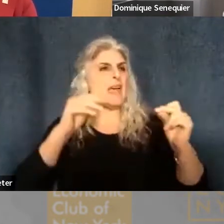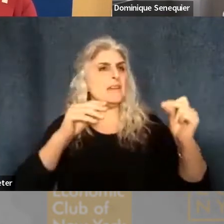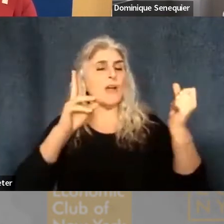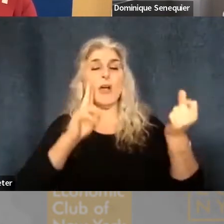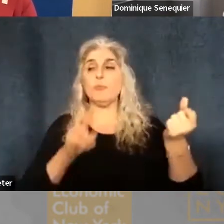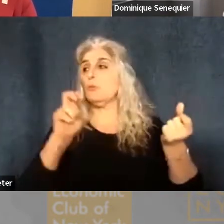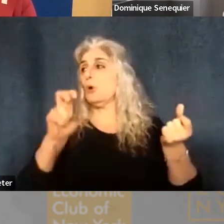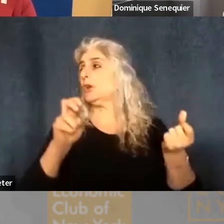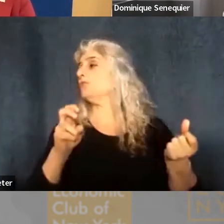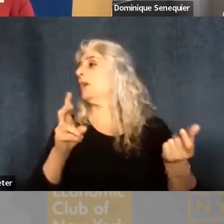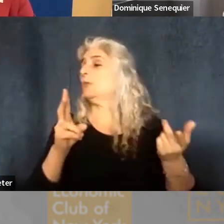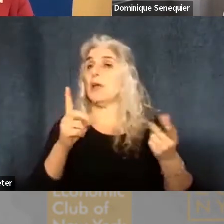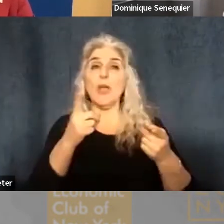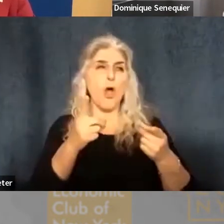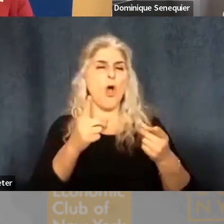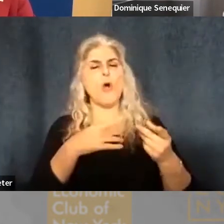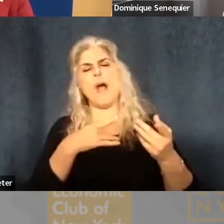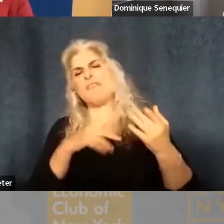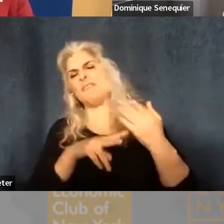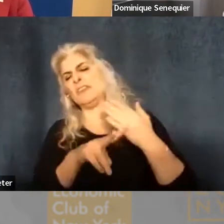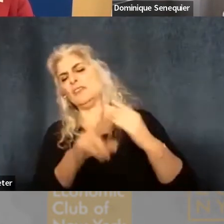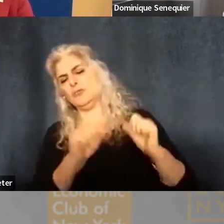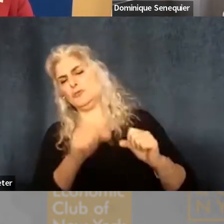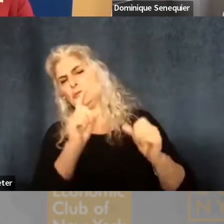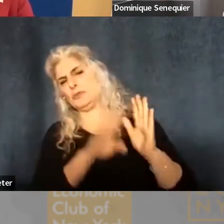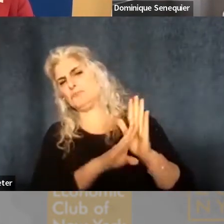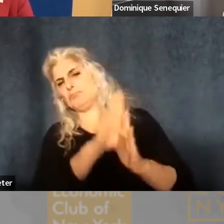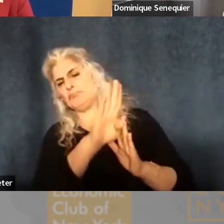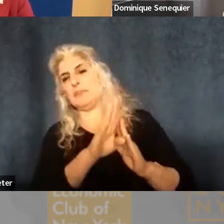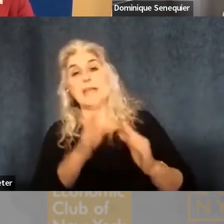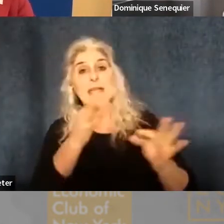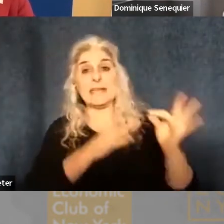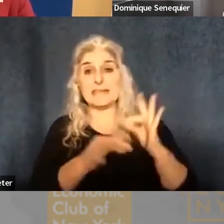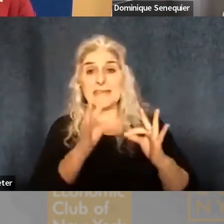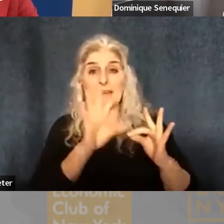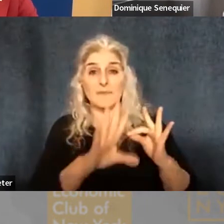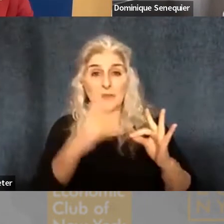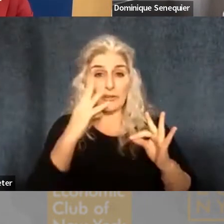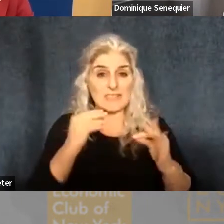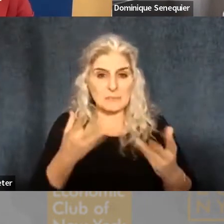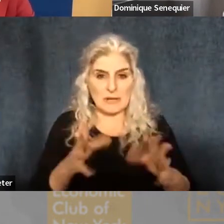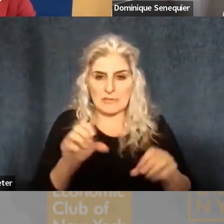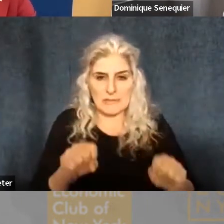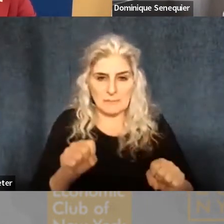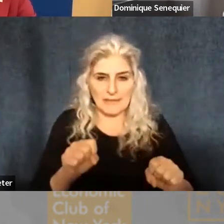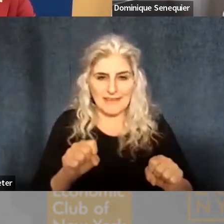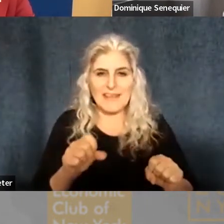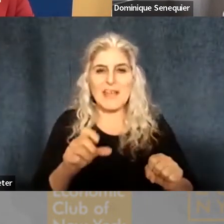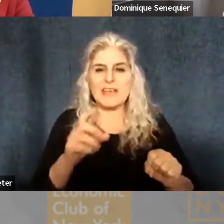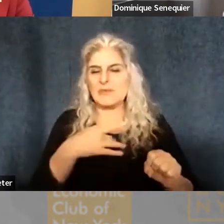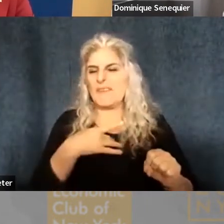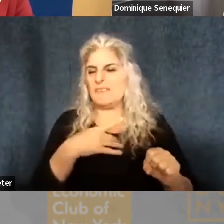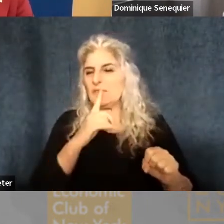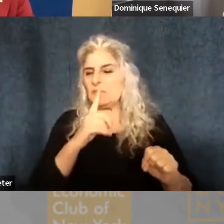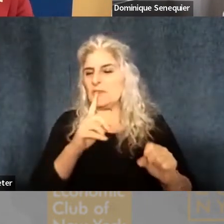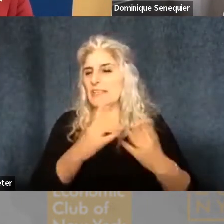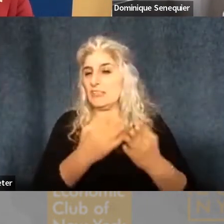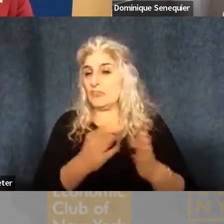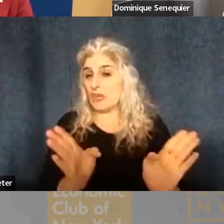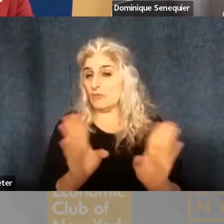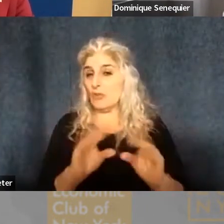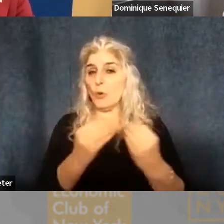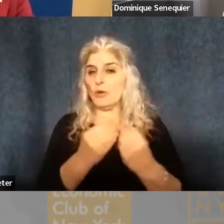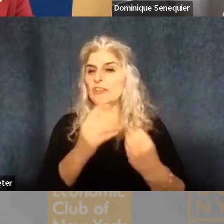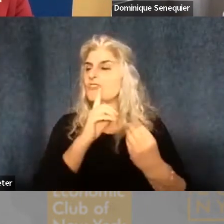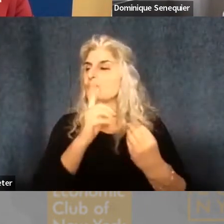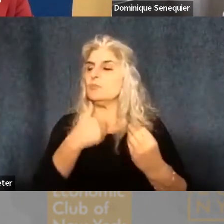of times for potential rather than based on experience and ability. And so I think organizations need to remove some of these